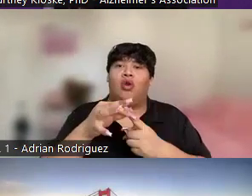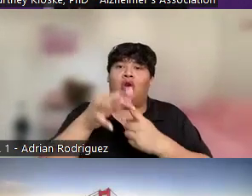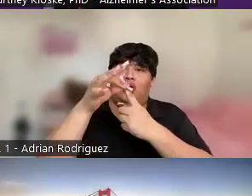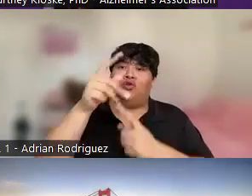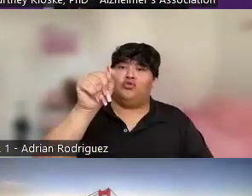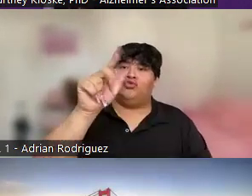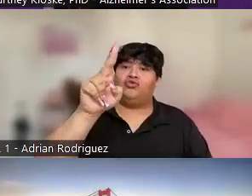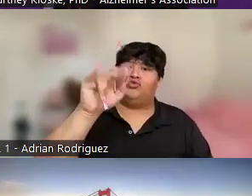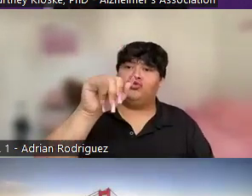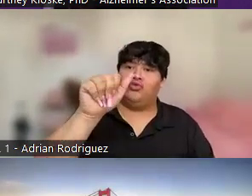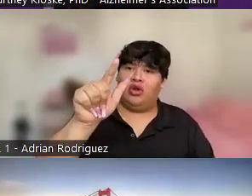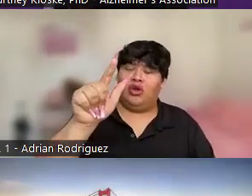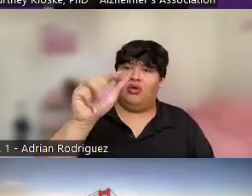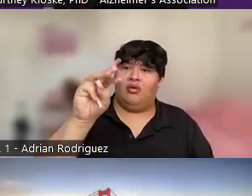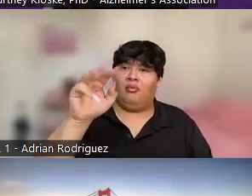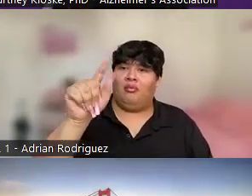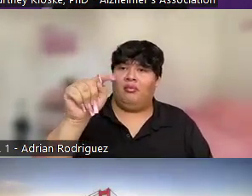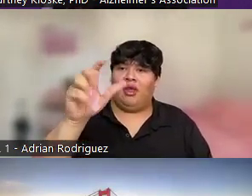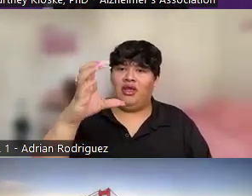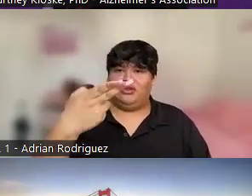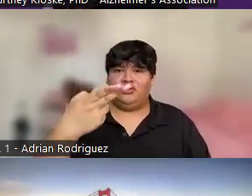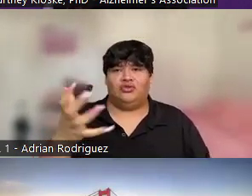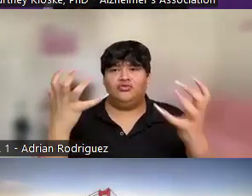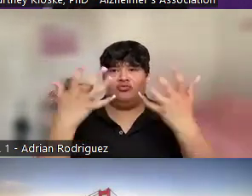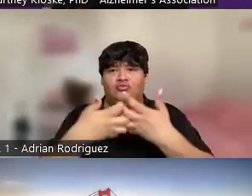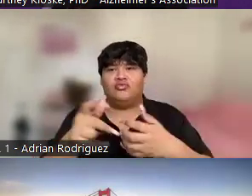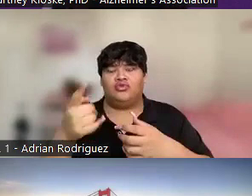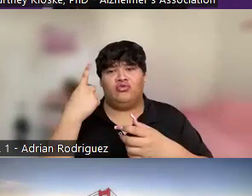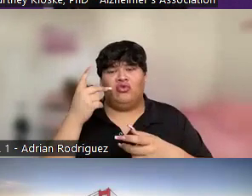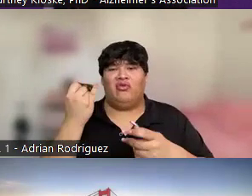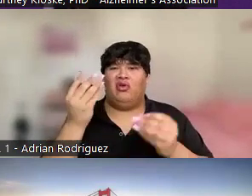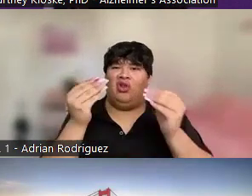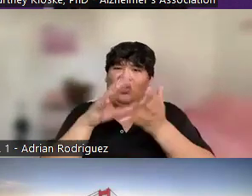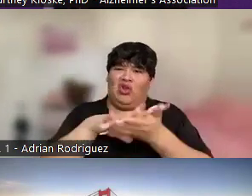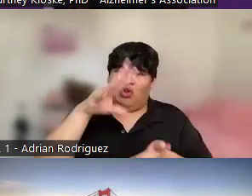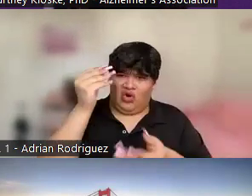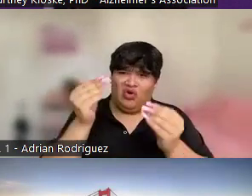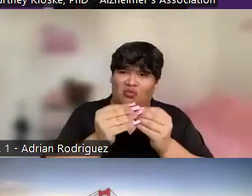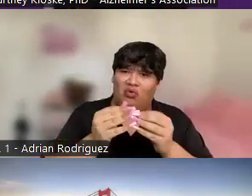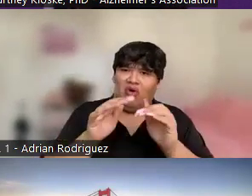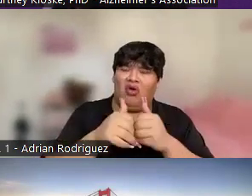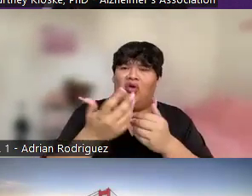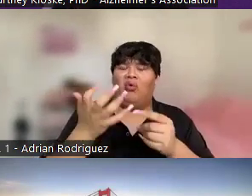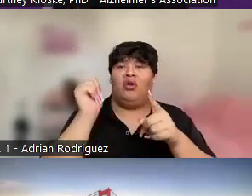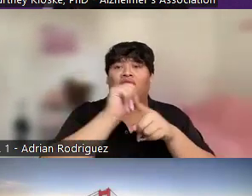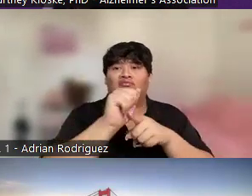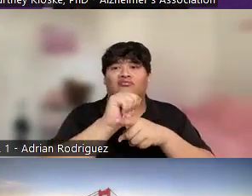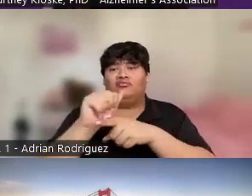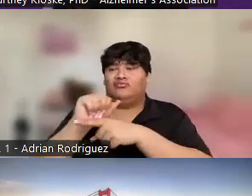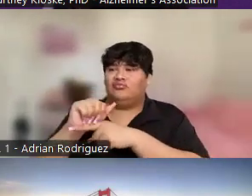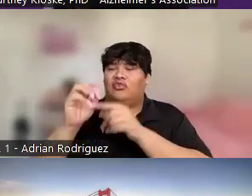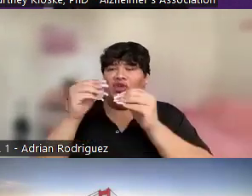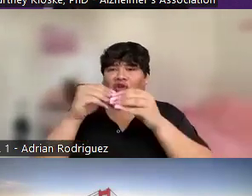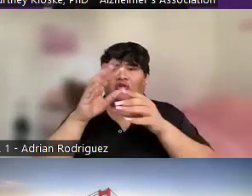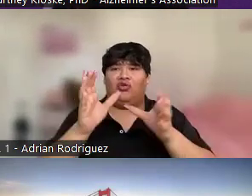which is a clinical trial matching service for anyone interested in learning about clinical trials happening near you. This is